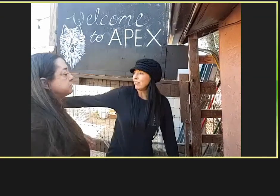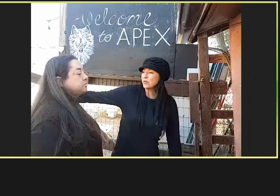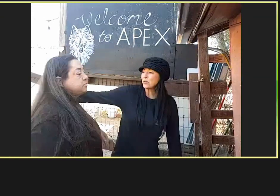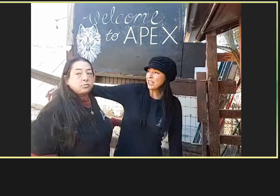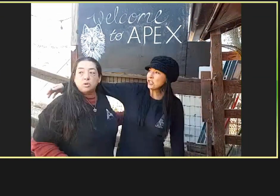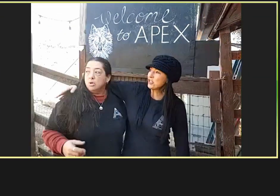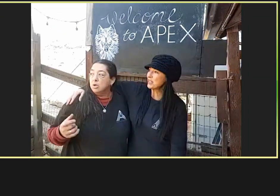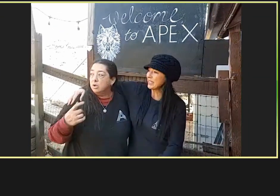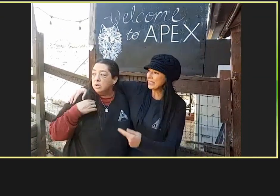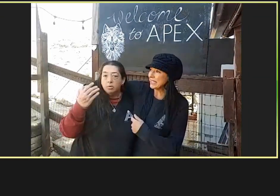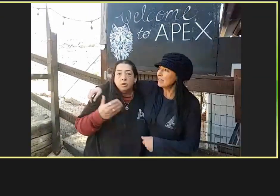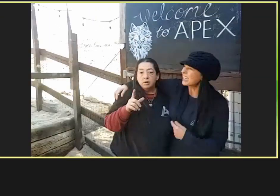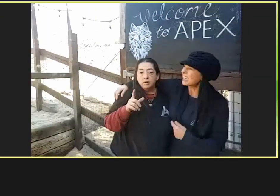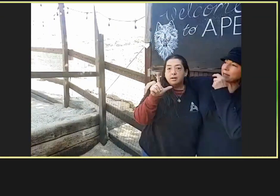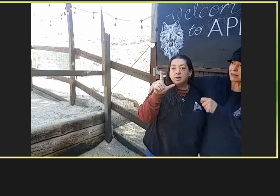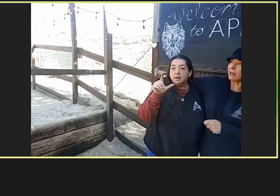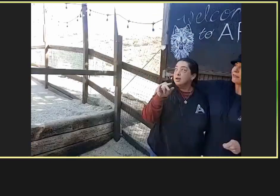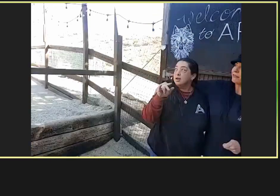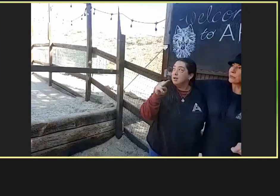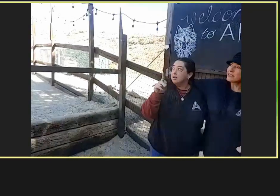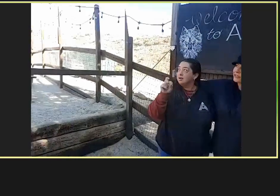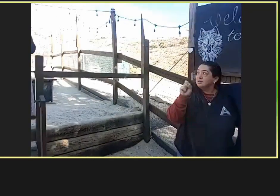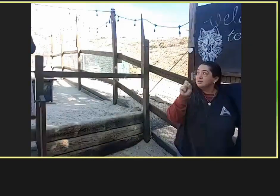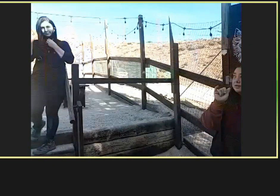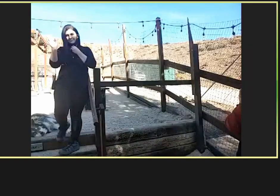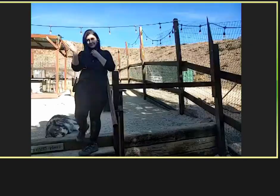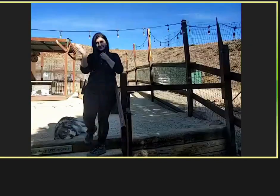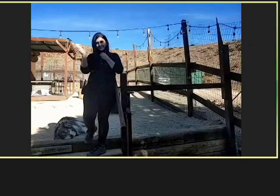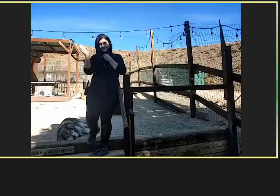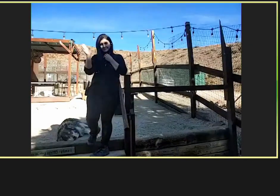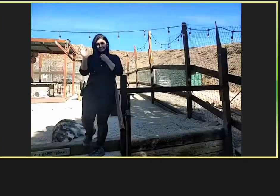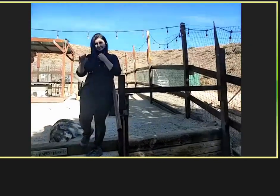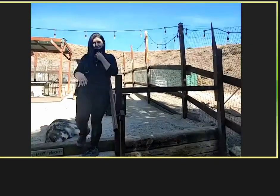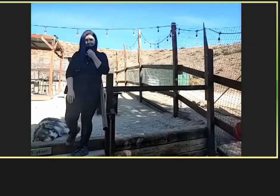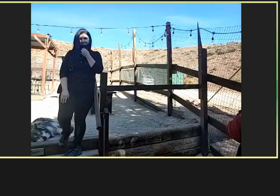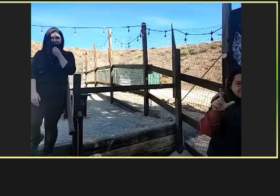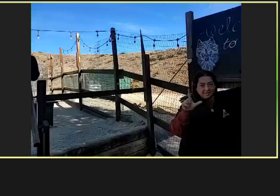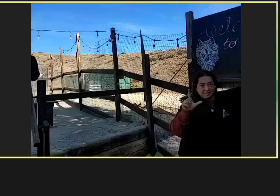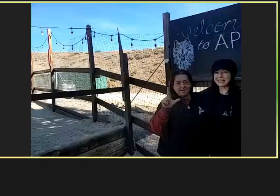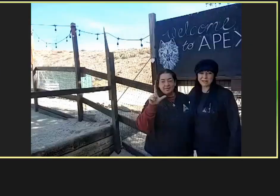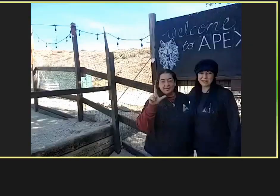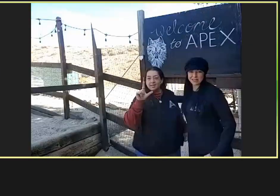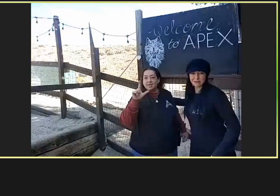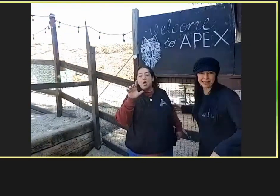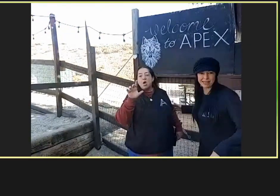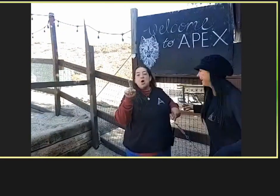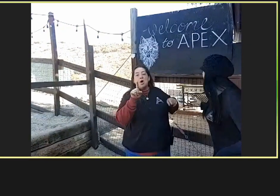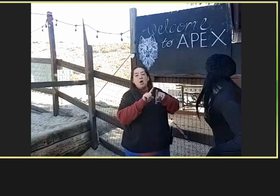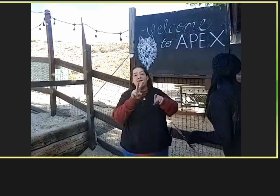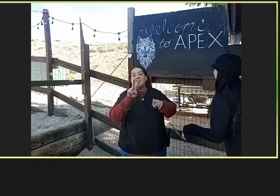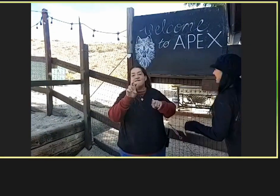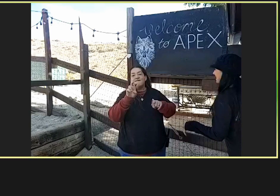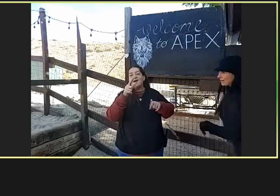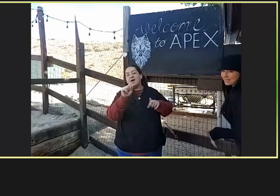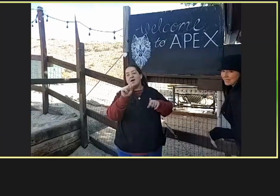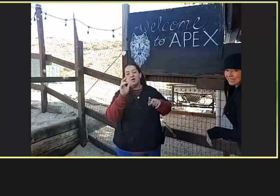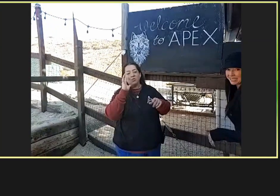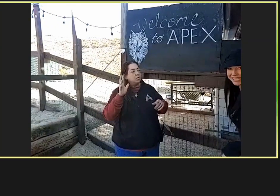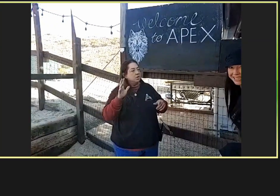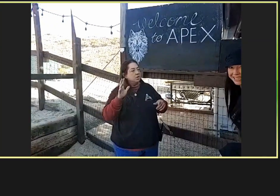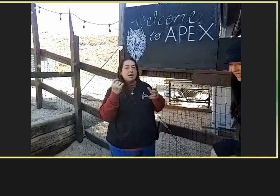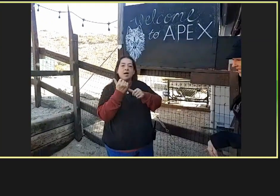I also have, I just want to introduce Lindsay. Take your mask off if you want to. Or her nickname is also Vega, and she